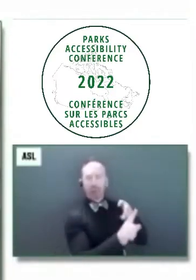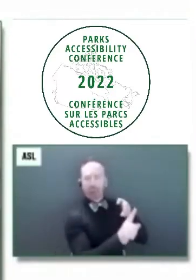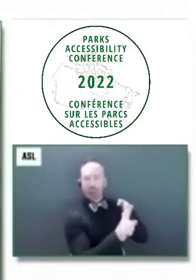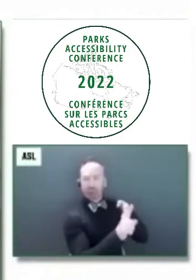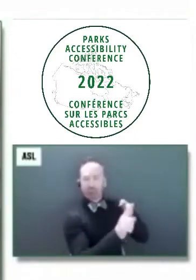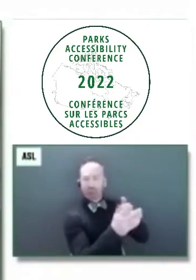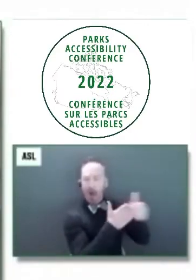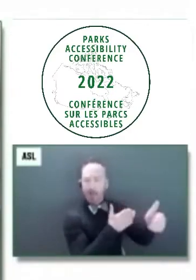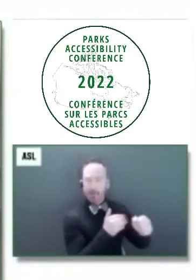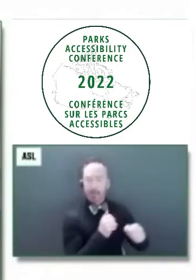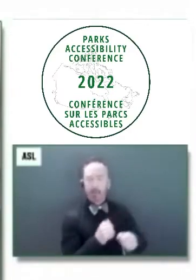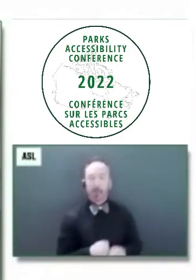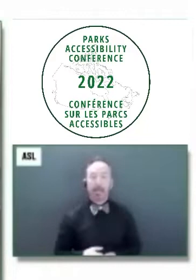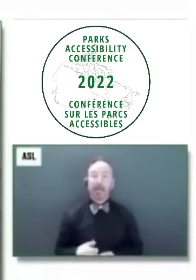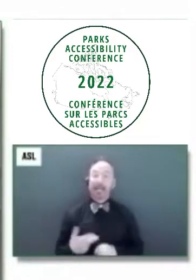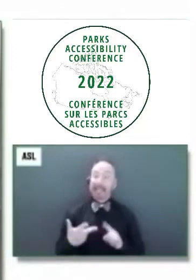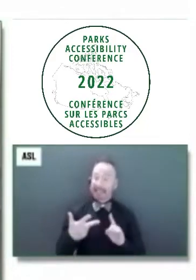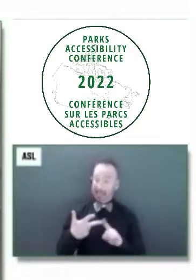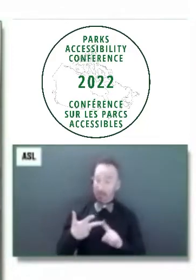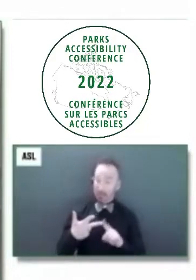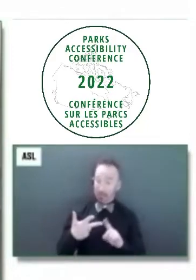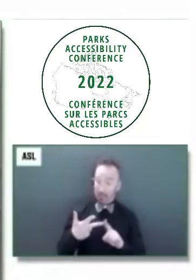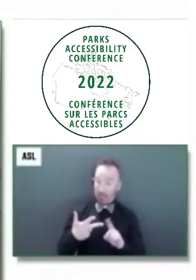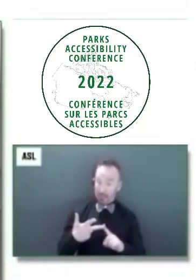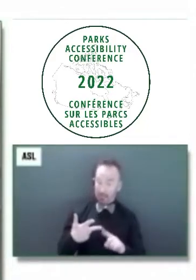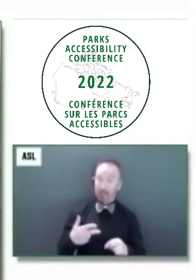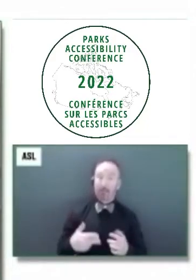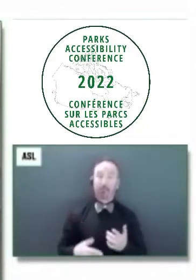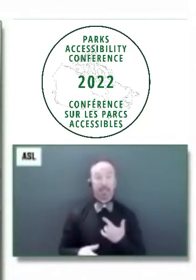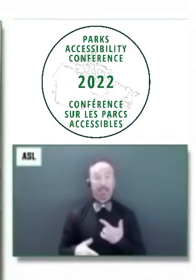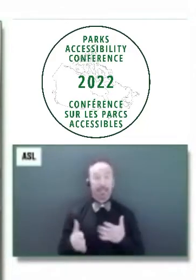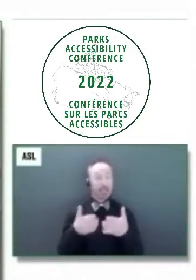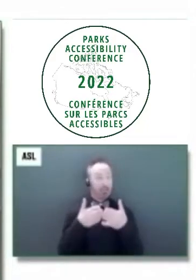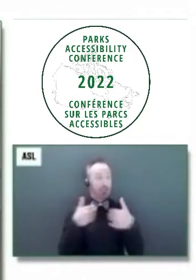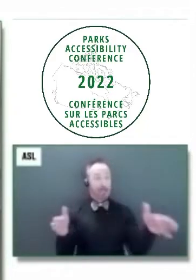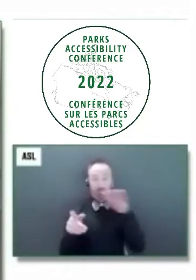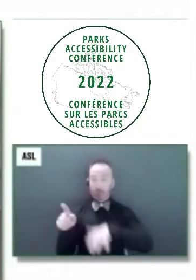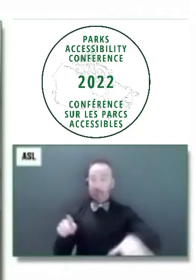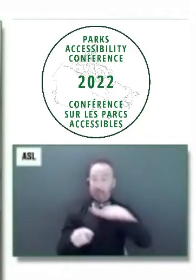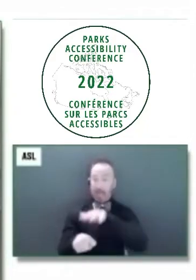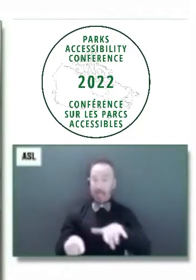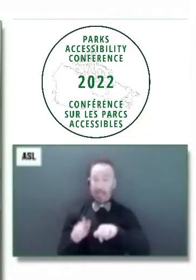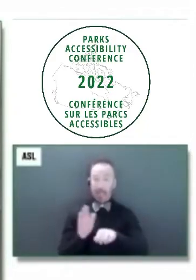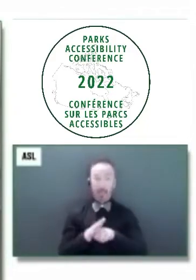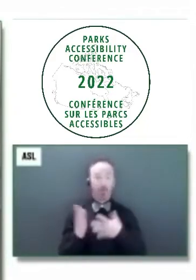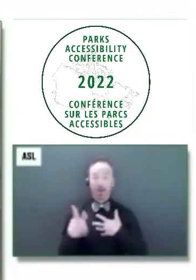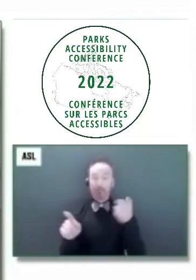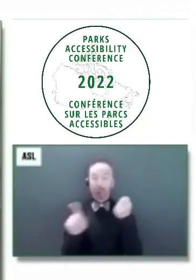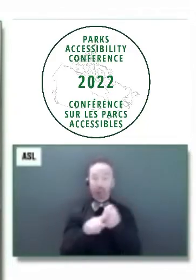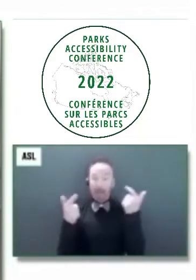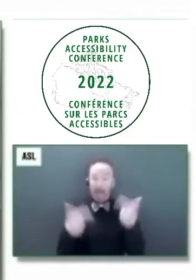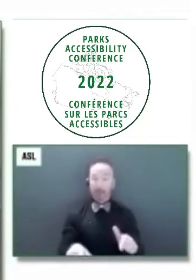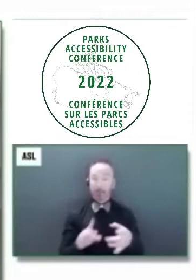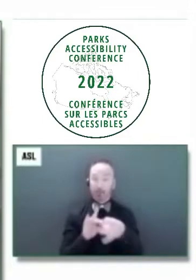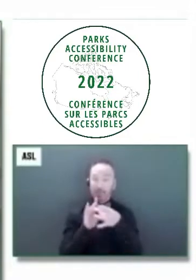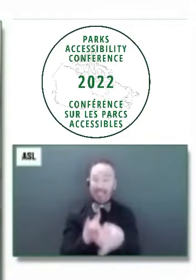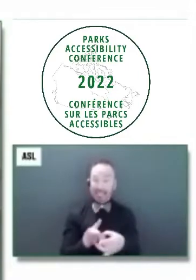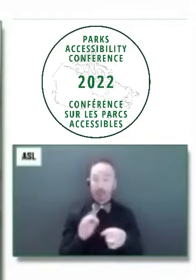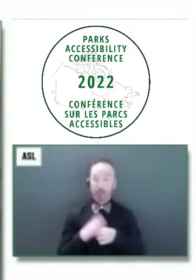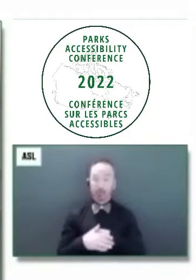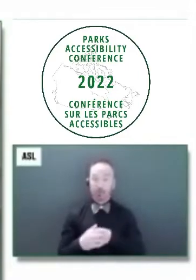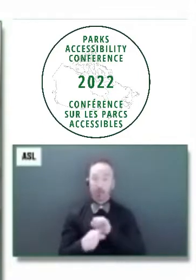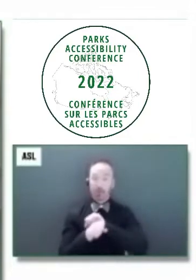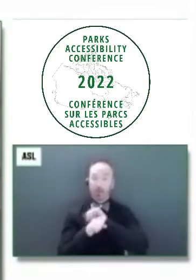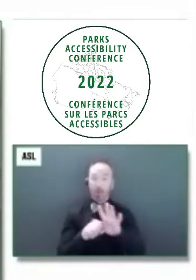is illustrative, unfortunately, of what has happened in society as a result of the pandemic. Inclusion and universal design have been downplayed